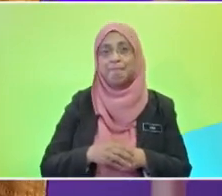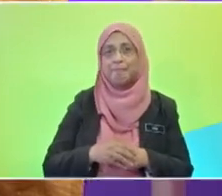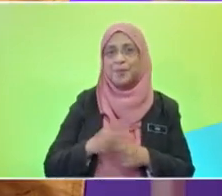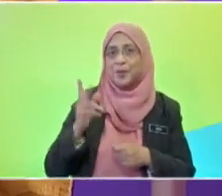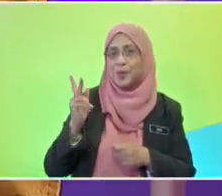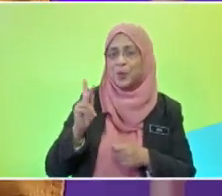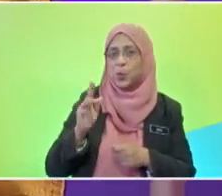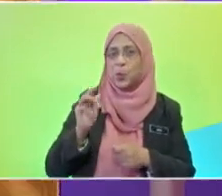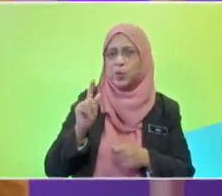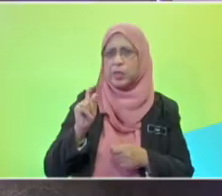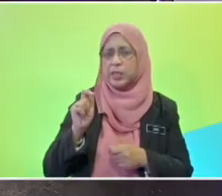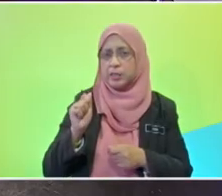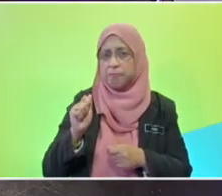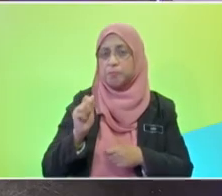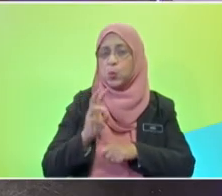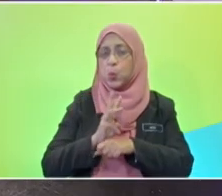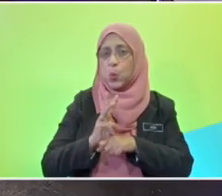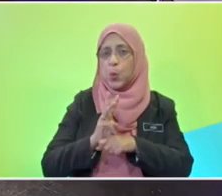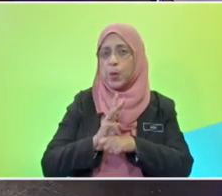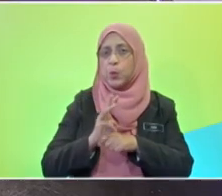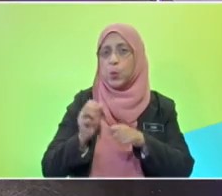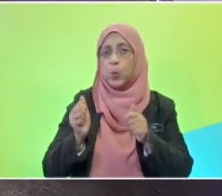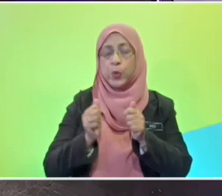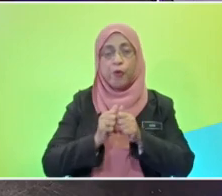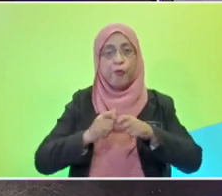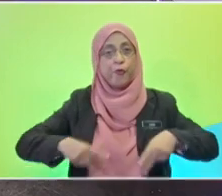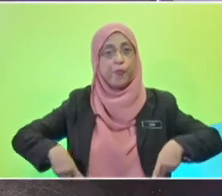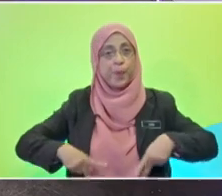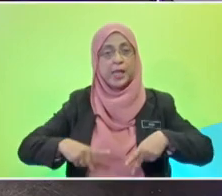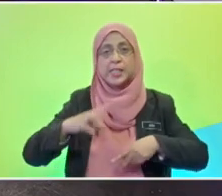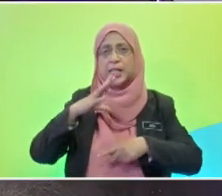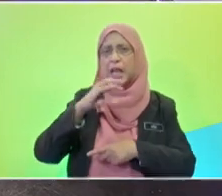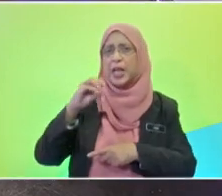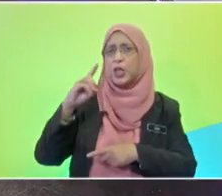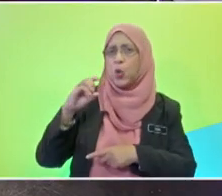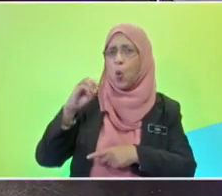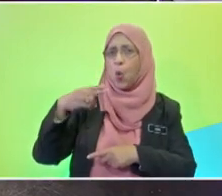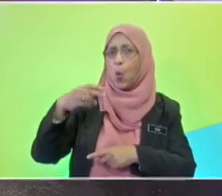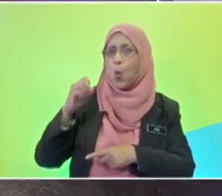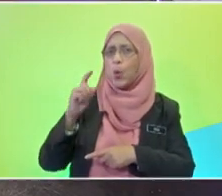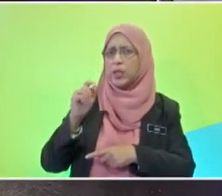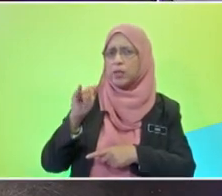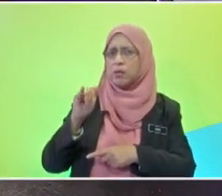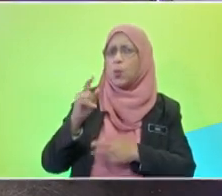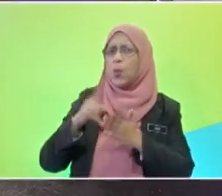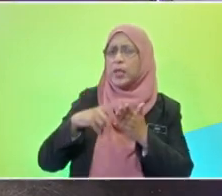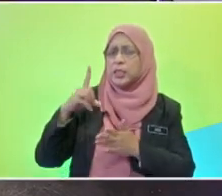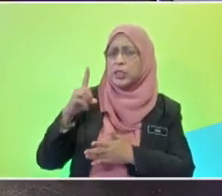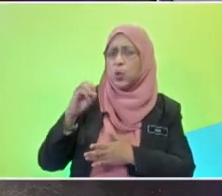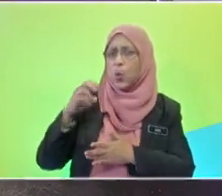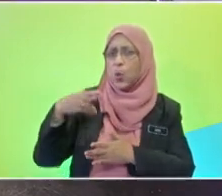Kurta is usually worn with pants or dhoti. Do you know what is dhoti? I don't know, teacher. What is